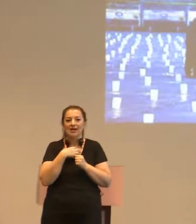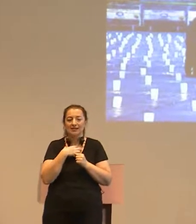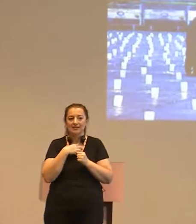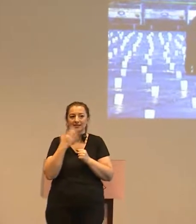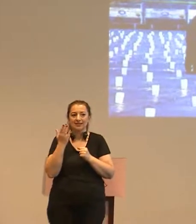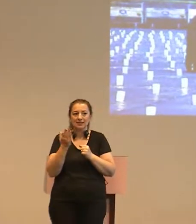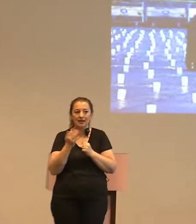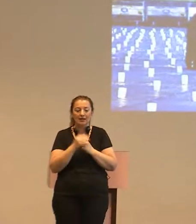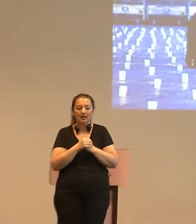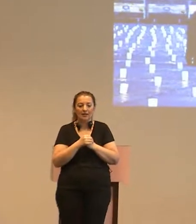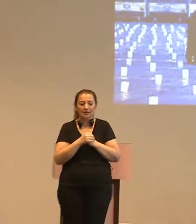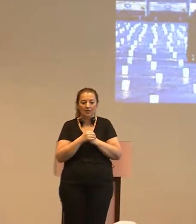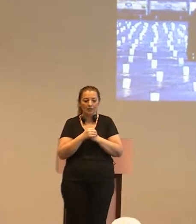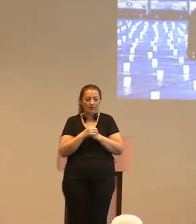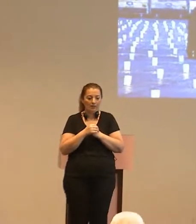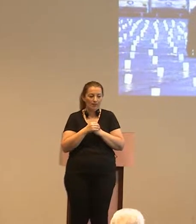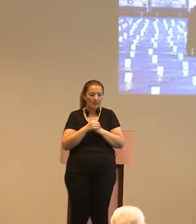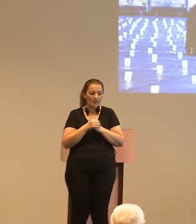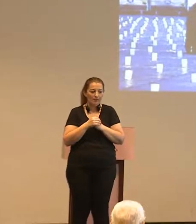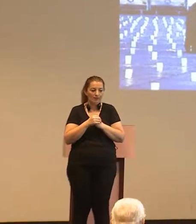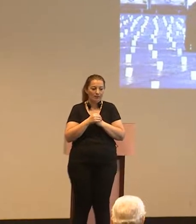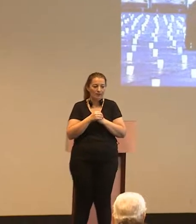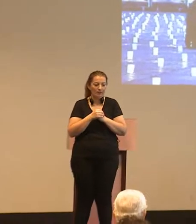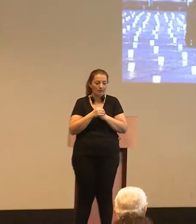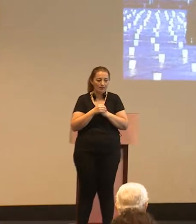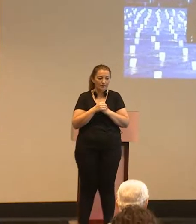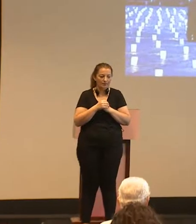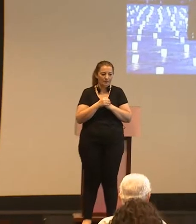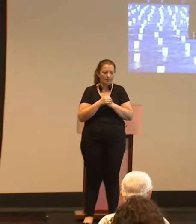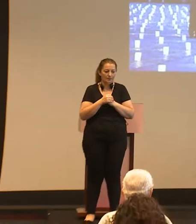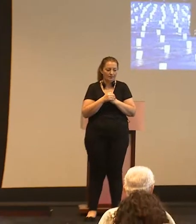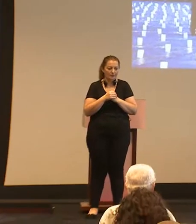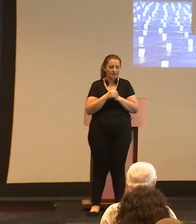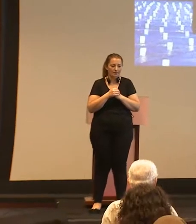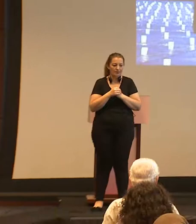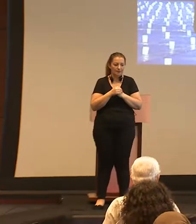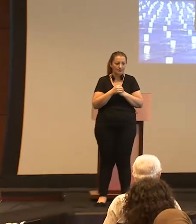wrongdoing so salsidas says the following